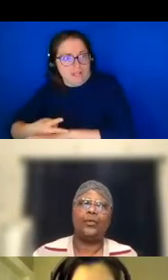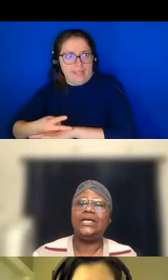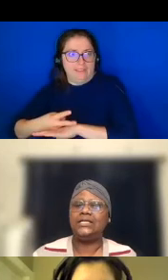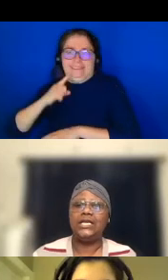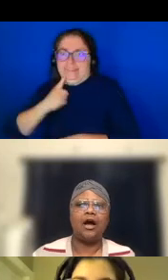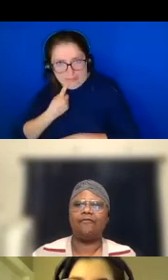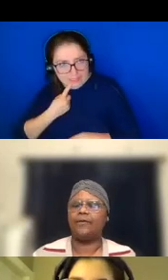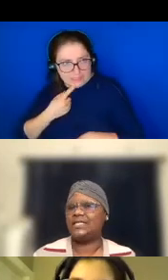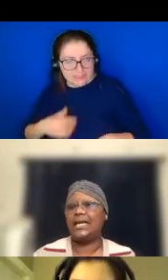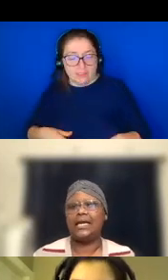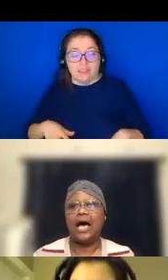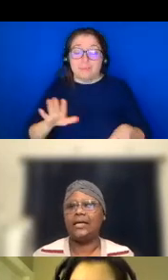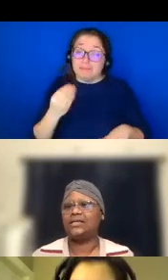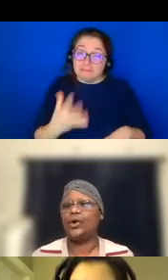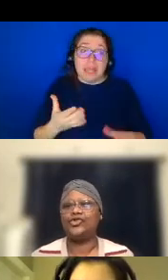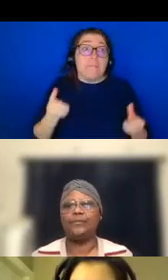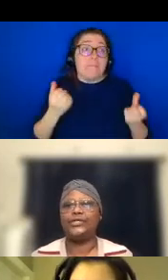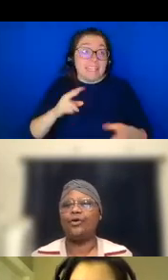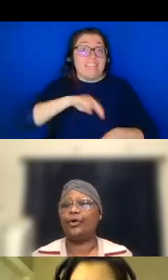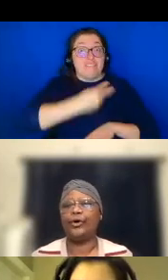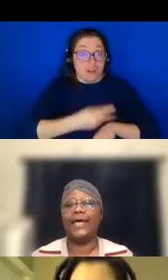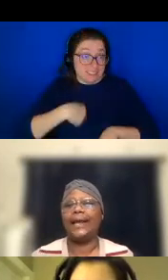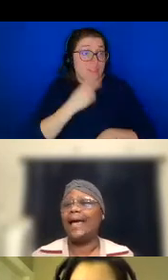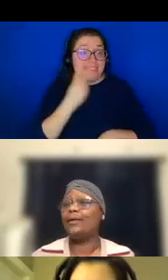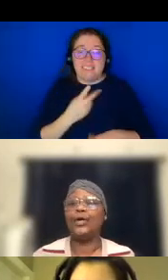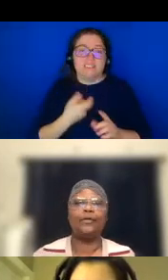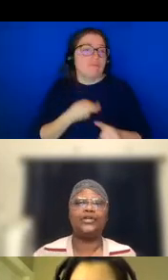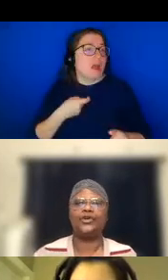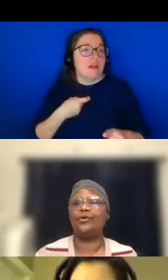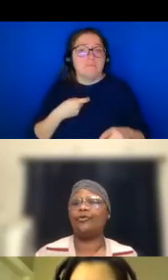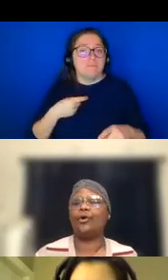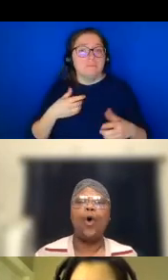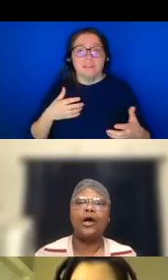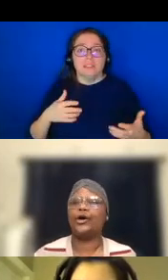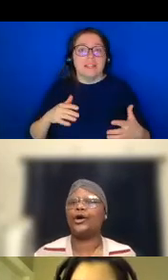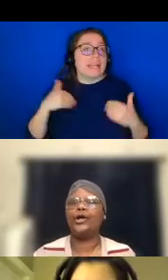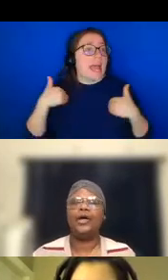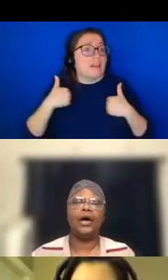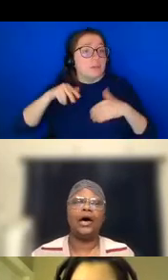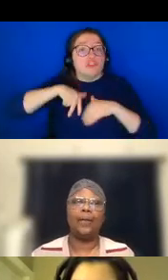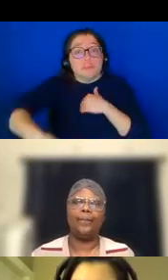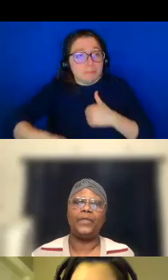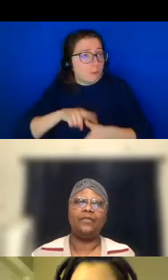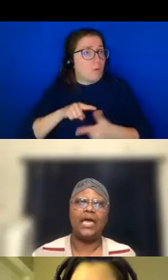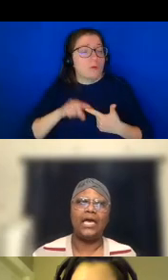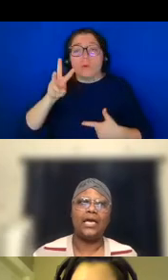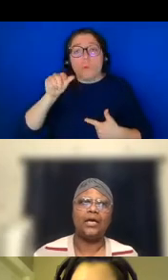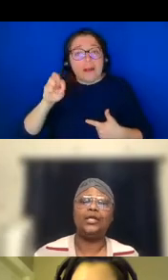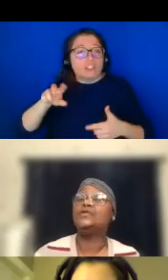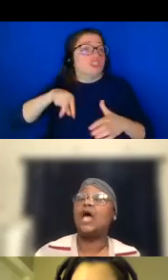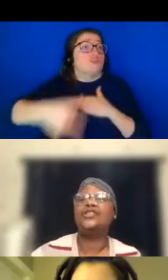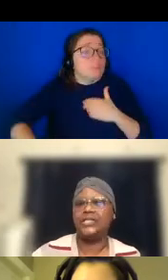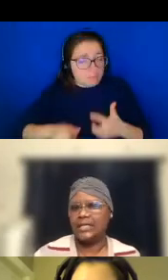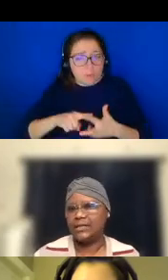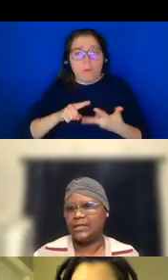that we see are from standing height. Someone trips over an animal, they trip over a walker, they